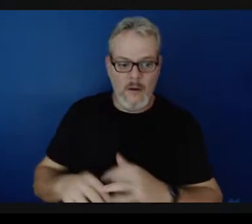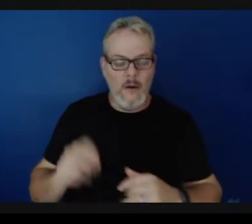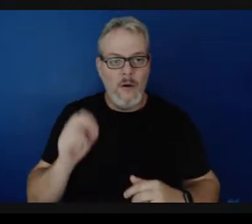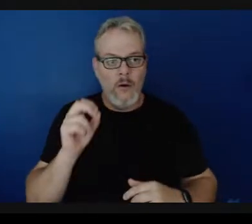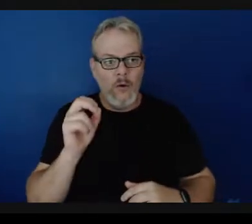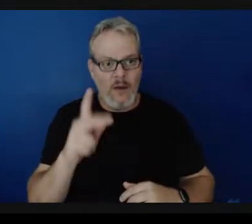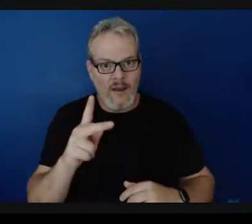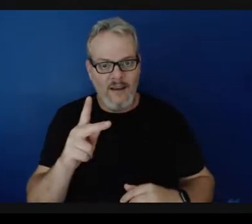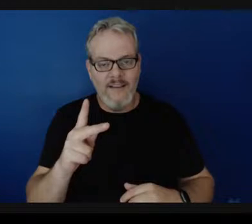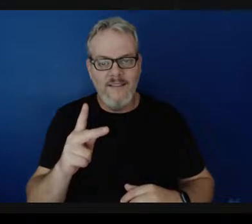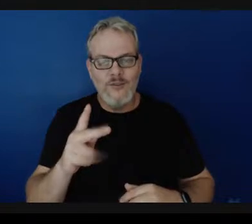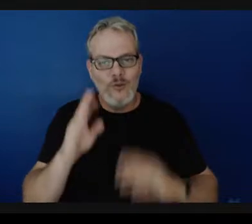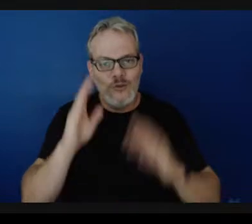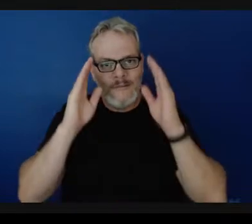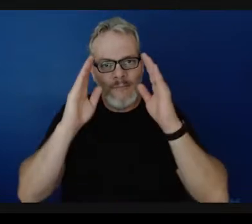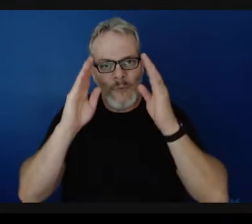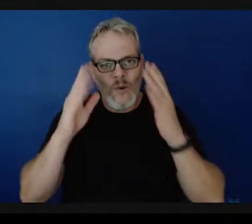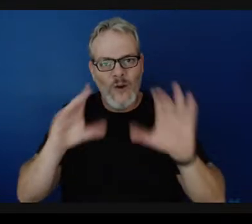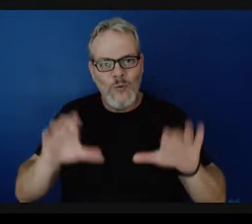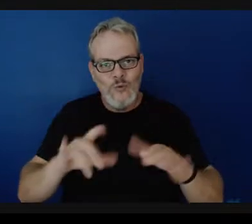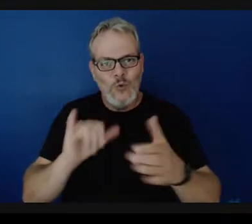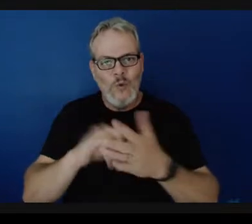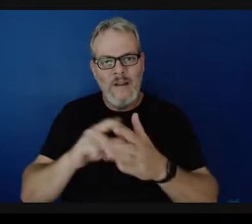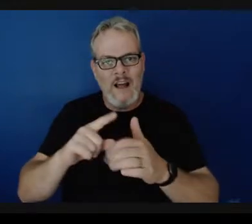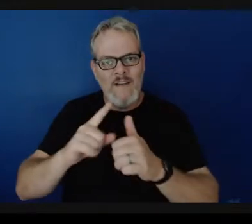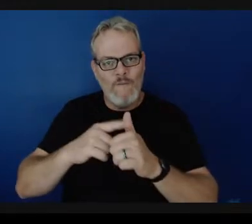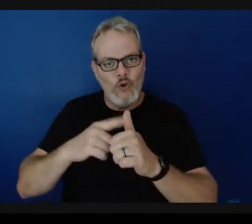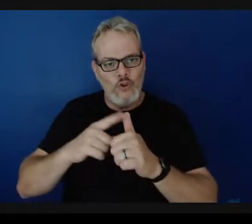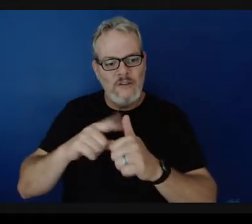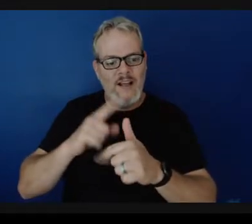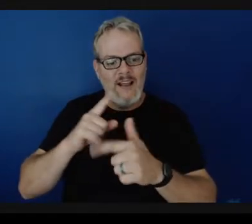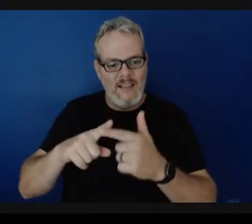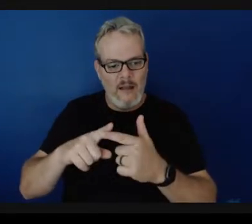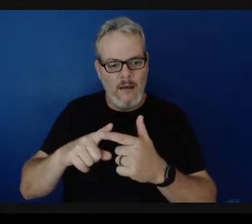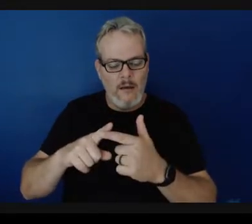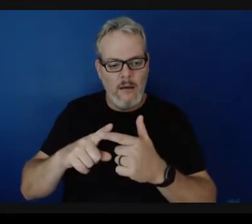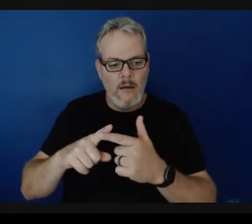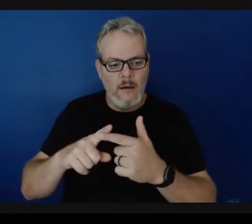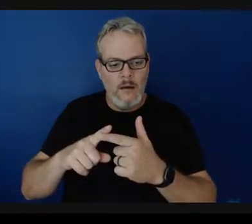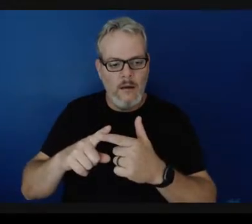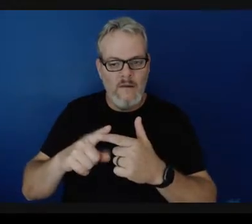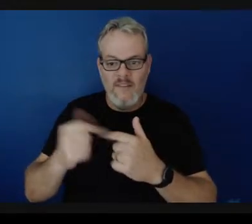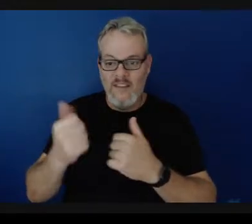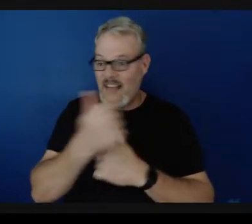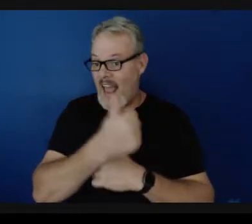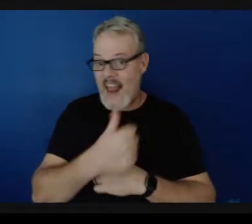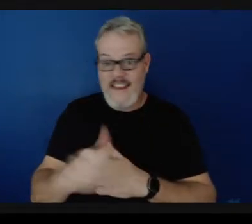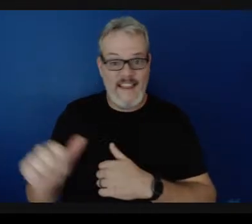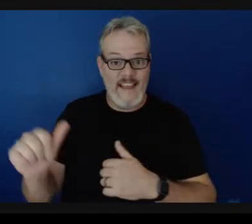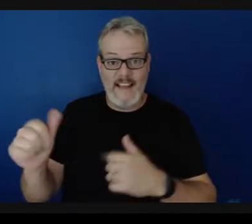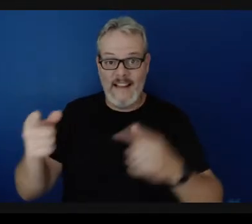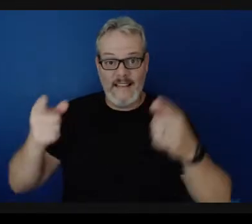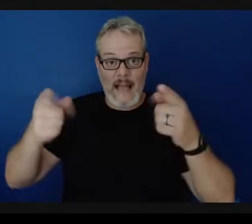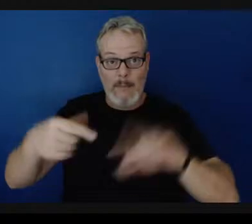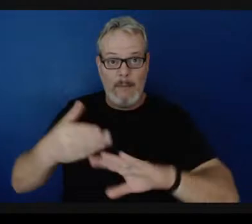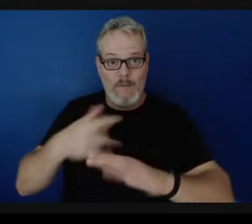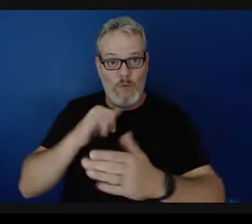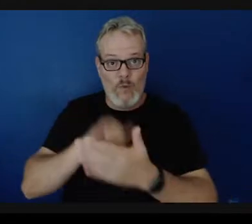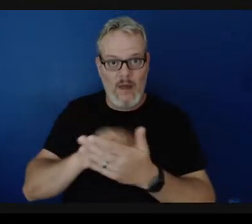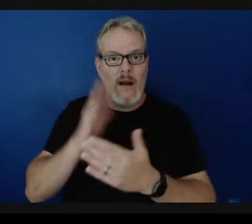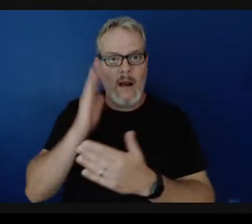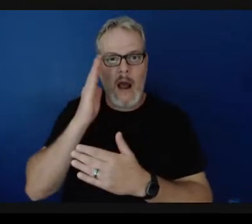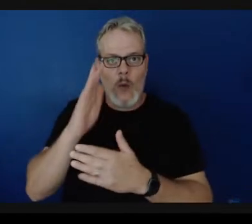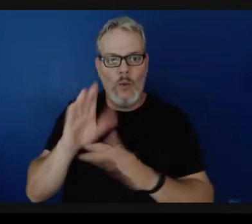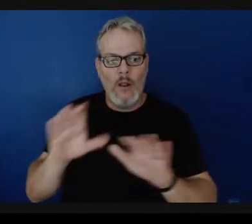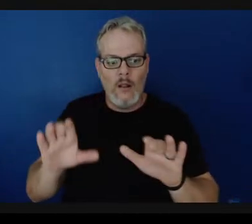this is going to be beginning before we come back online, right? So anything that's happening before that or update, that's what I thought we